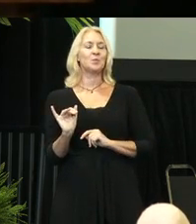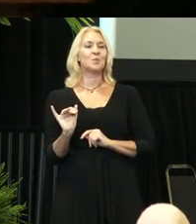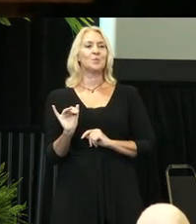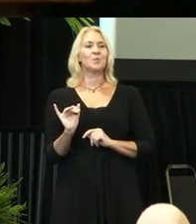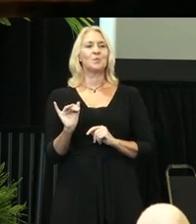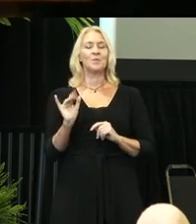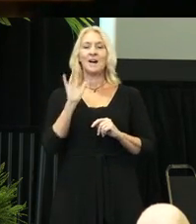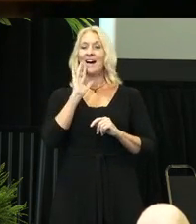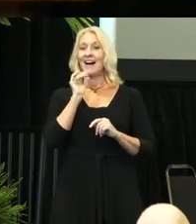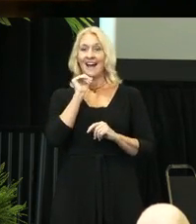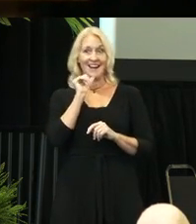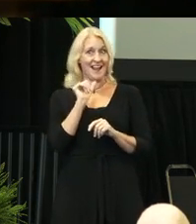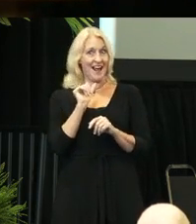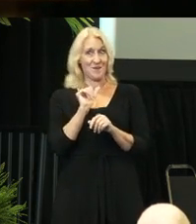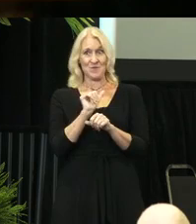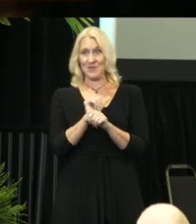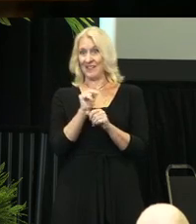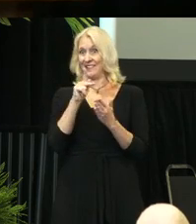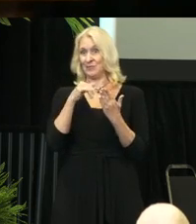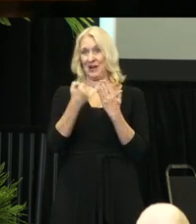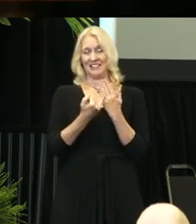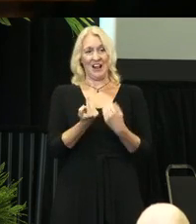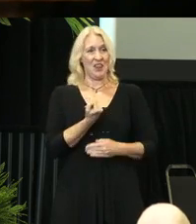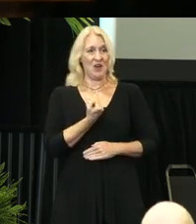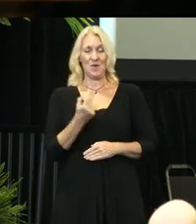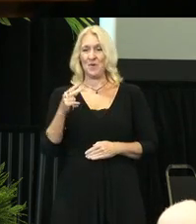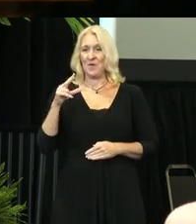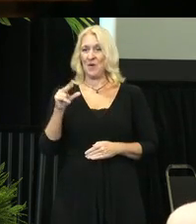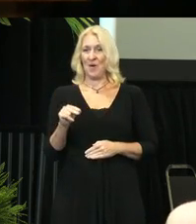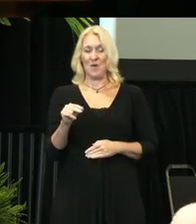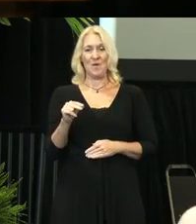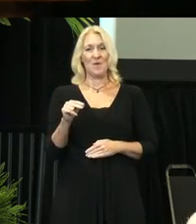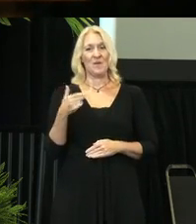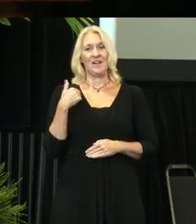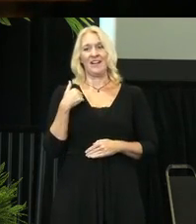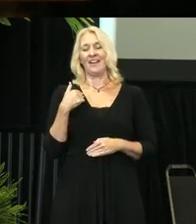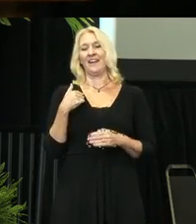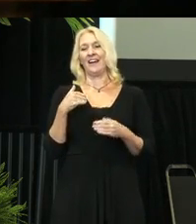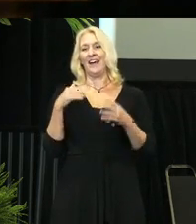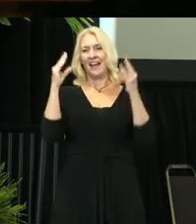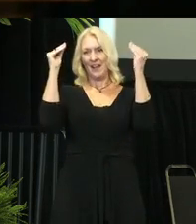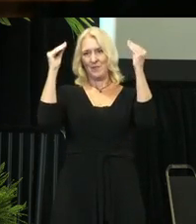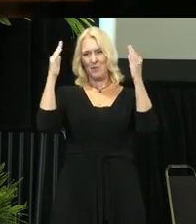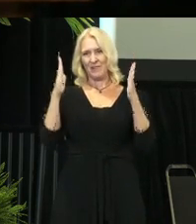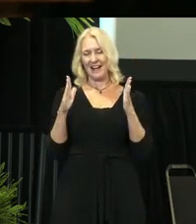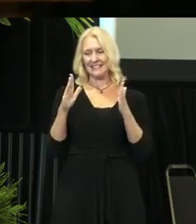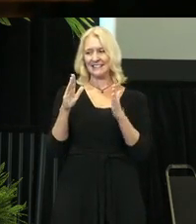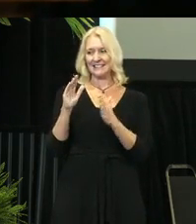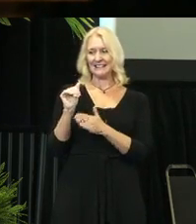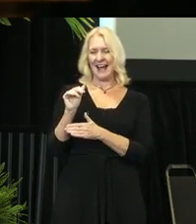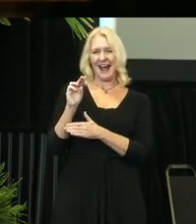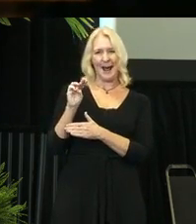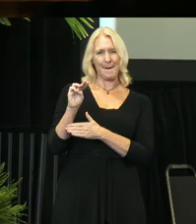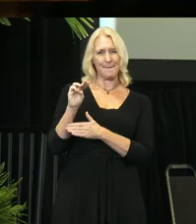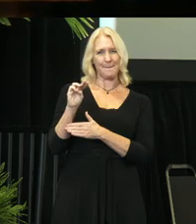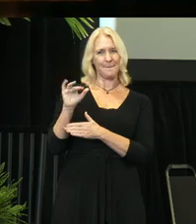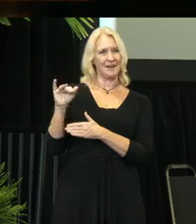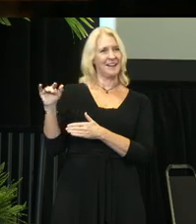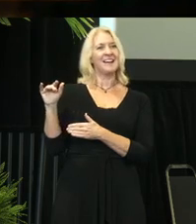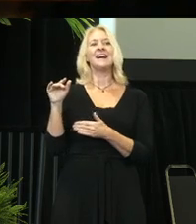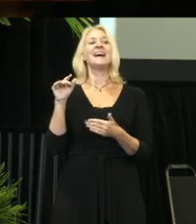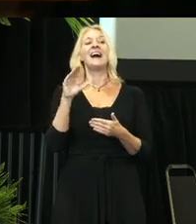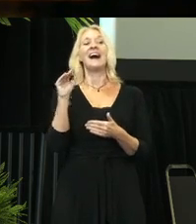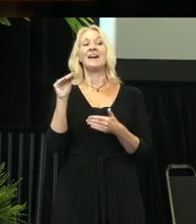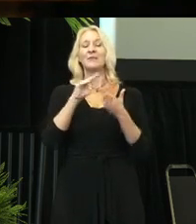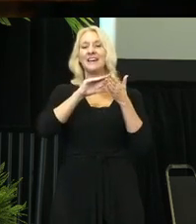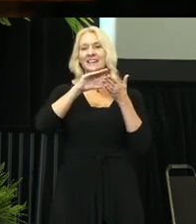create this alone, absolutely not. Along with Professor Amy Baskin, we recruited faculty, administration, student life, and